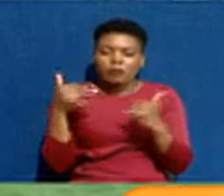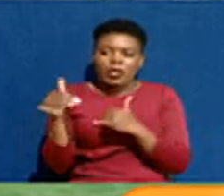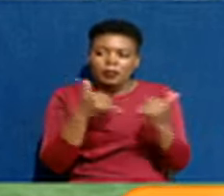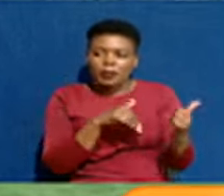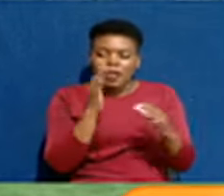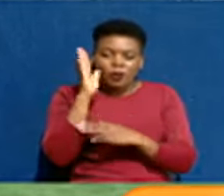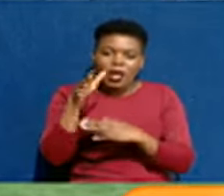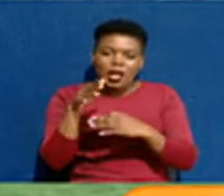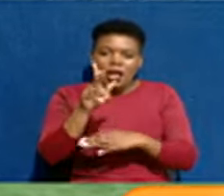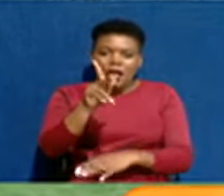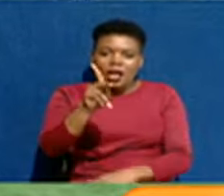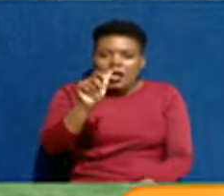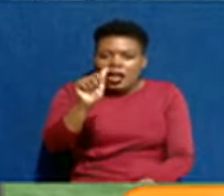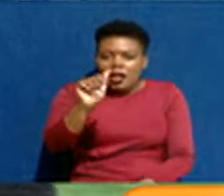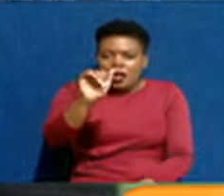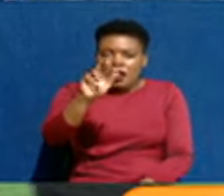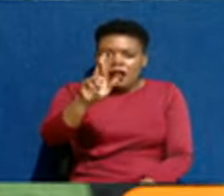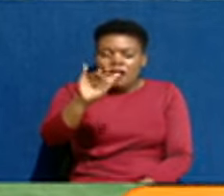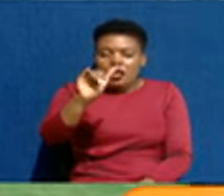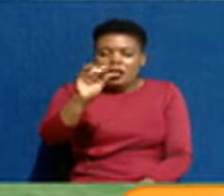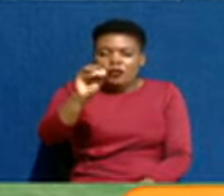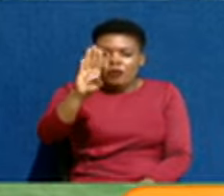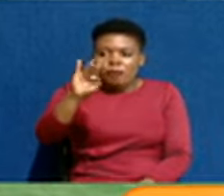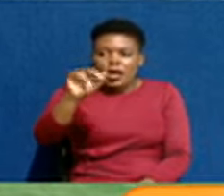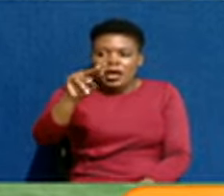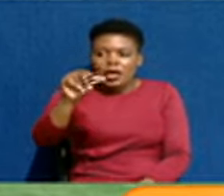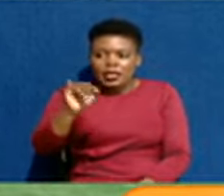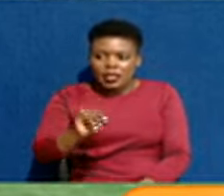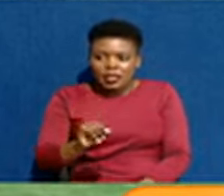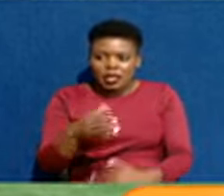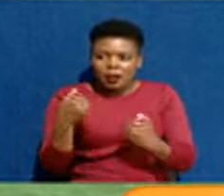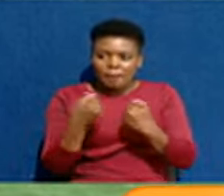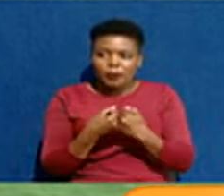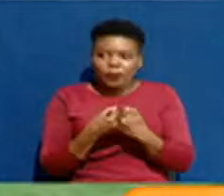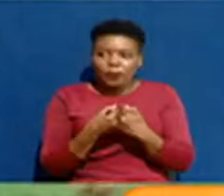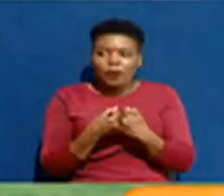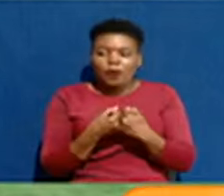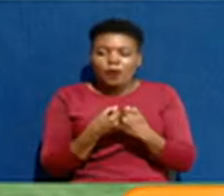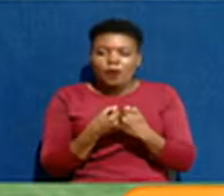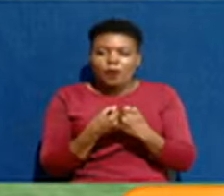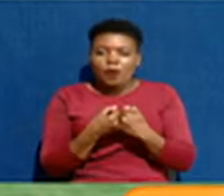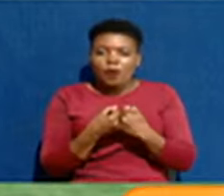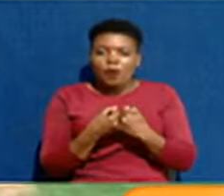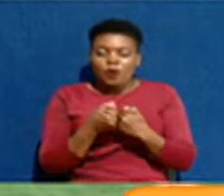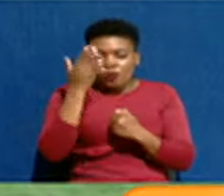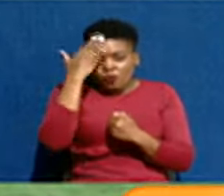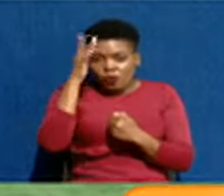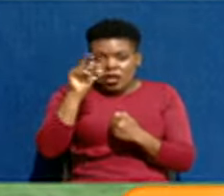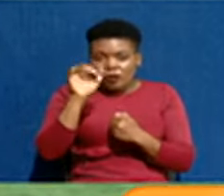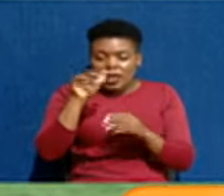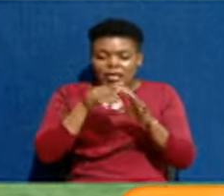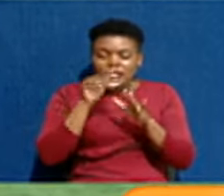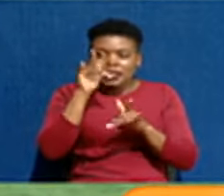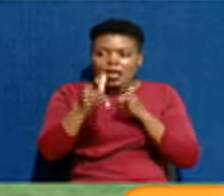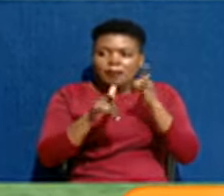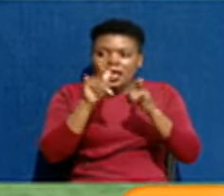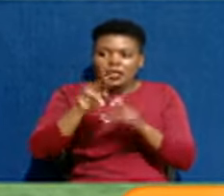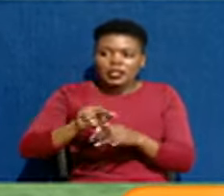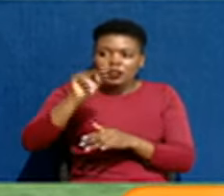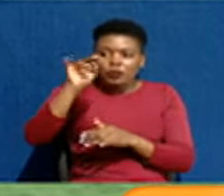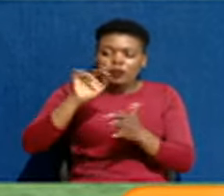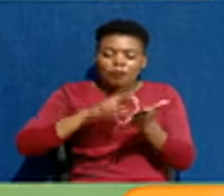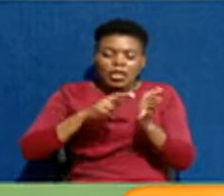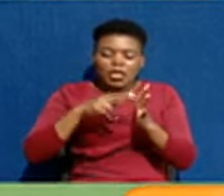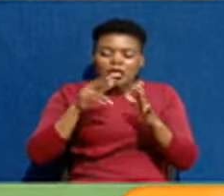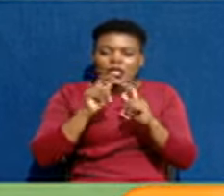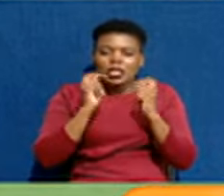Kariobangi Sharks originating from Kariobangi, Kariobangi being an area in Embakasi North, so it means that the team is actually playing in its